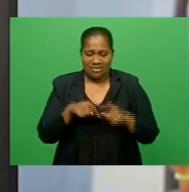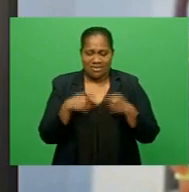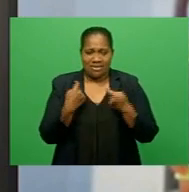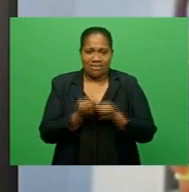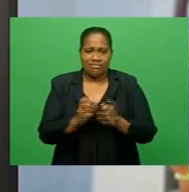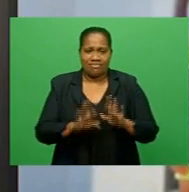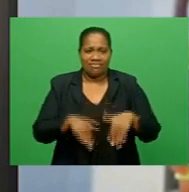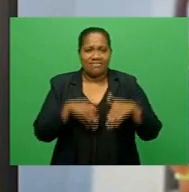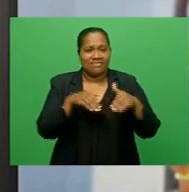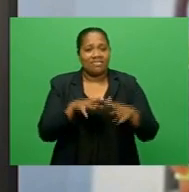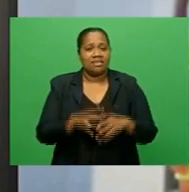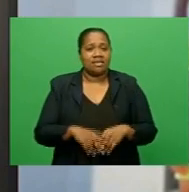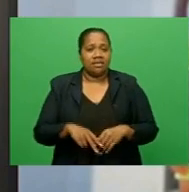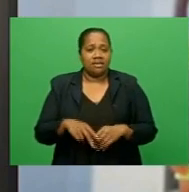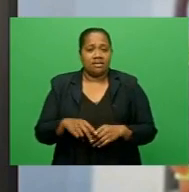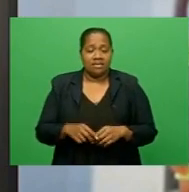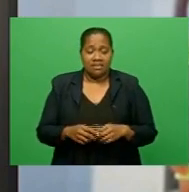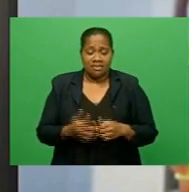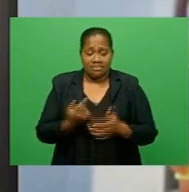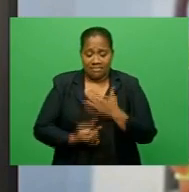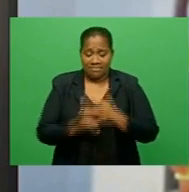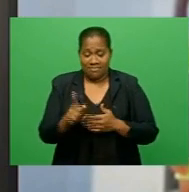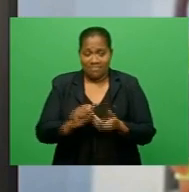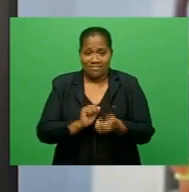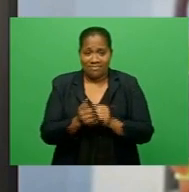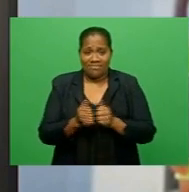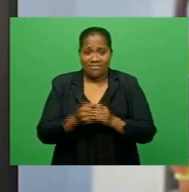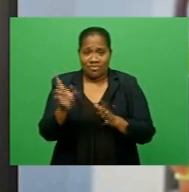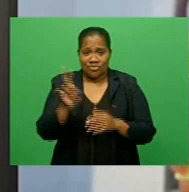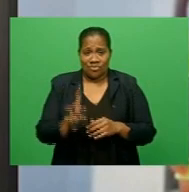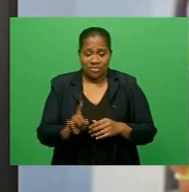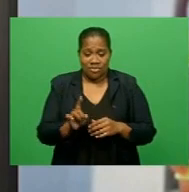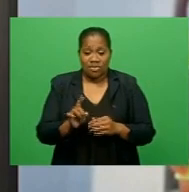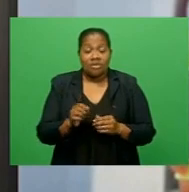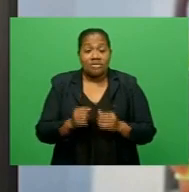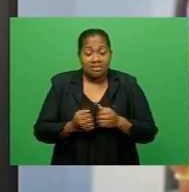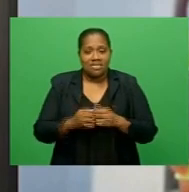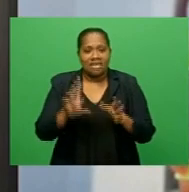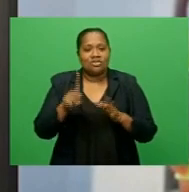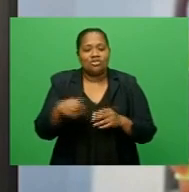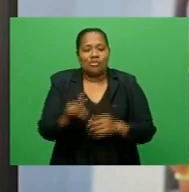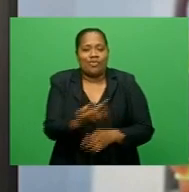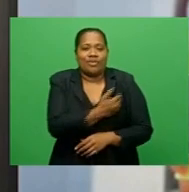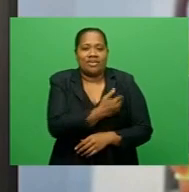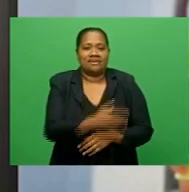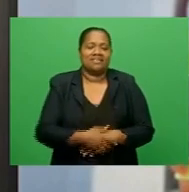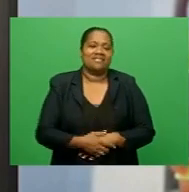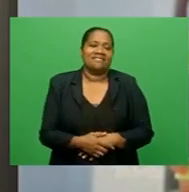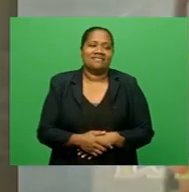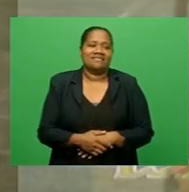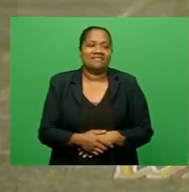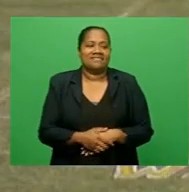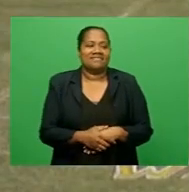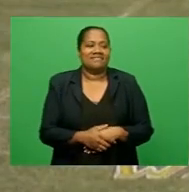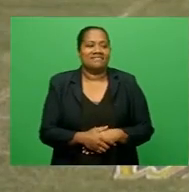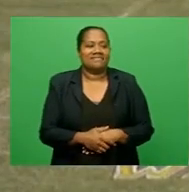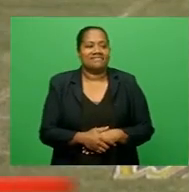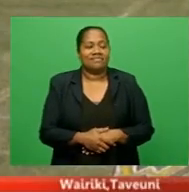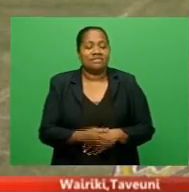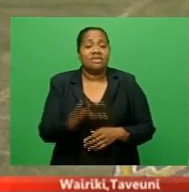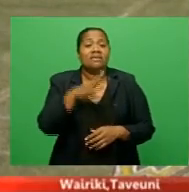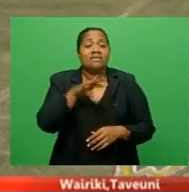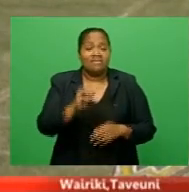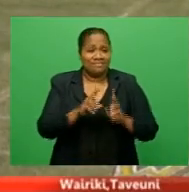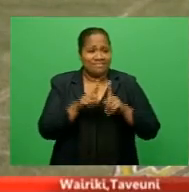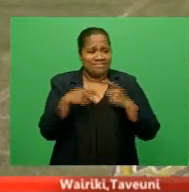which was officially opened today, was initially scheduled to kick off tomorrow morning. Eleanor Torangavu with the details. 40 teams